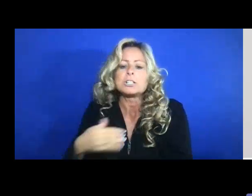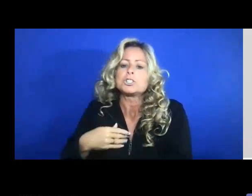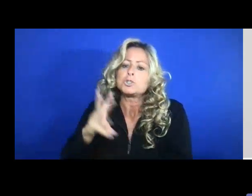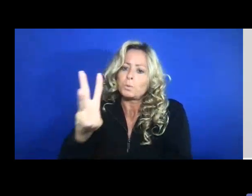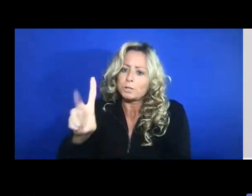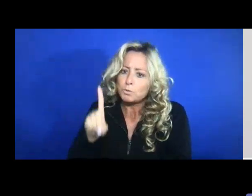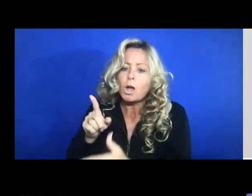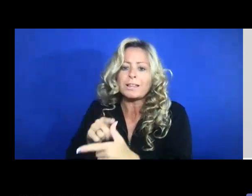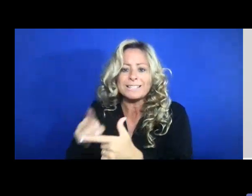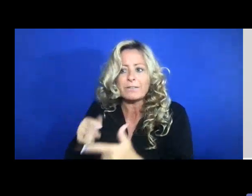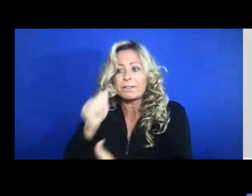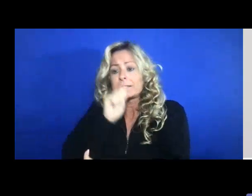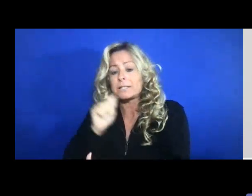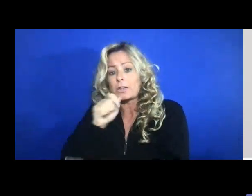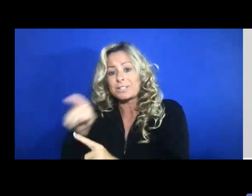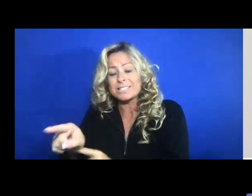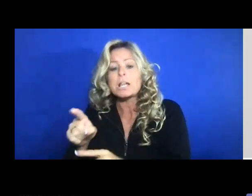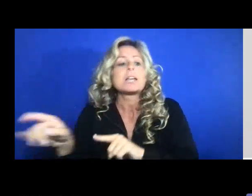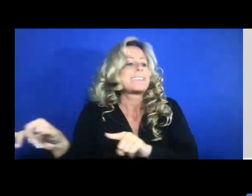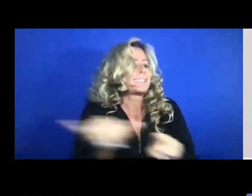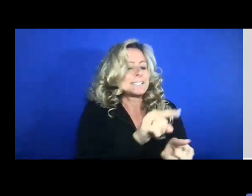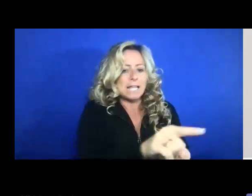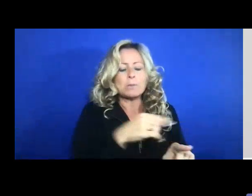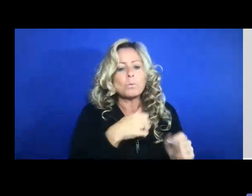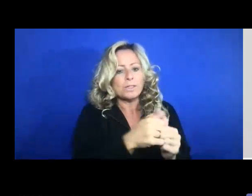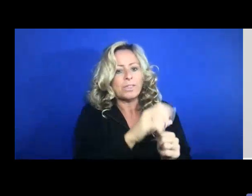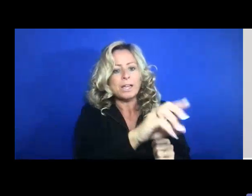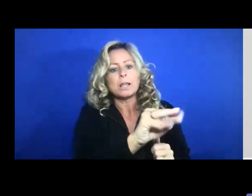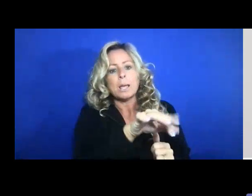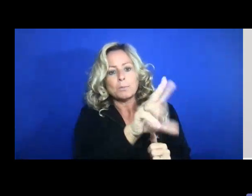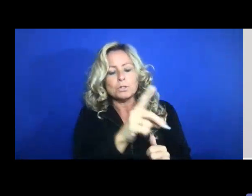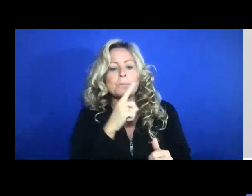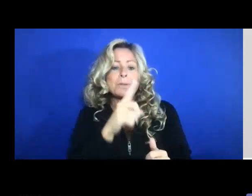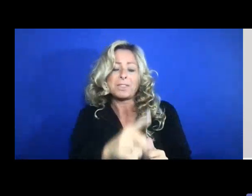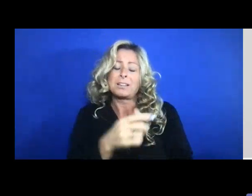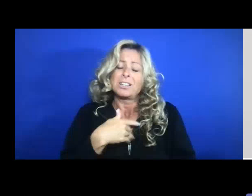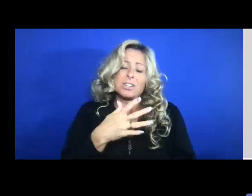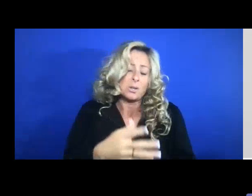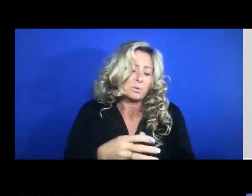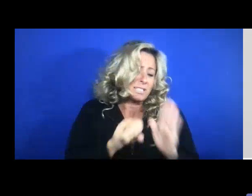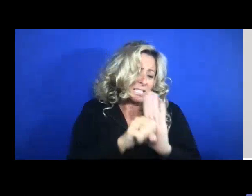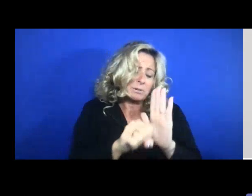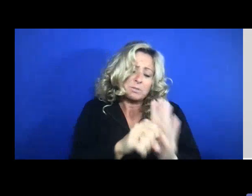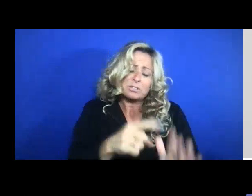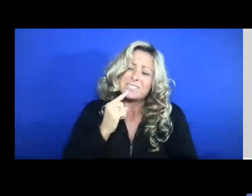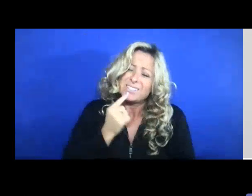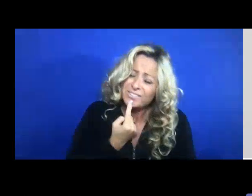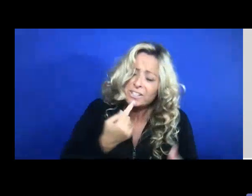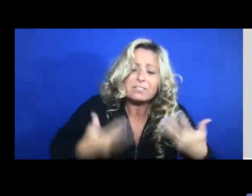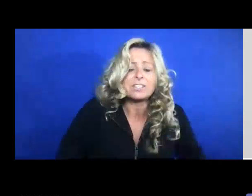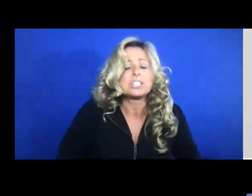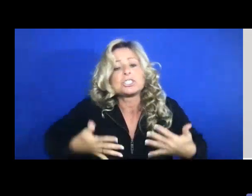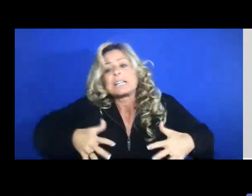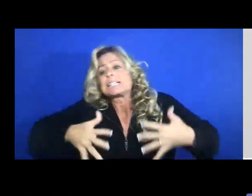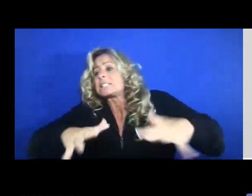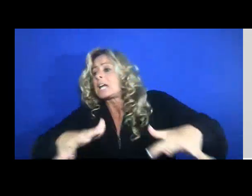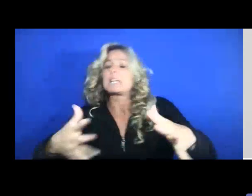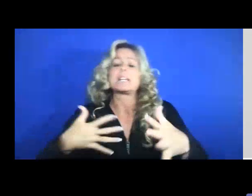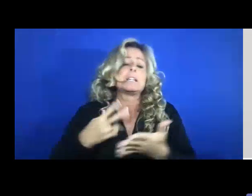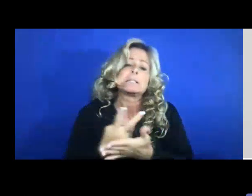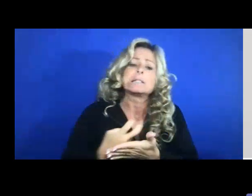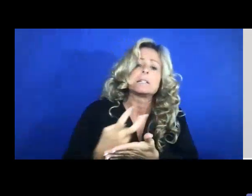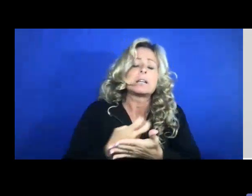using, those symptoms are really unbearable from what my patients tell me, right? There's just really severe anxiety, restlessness, a